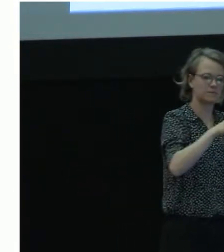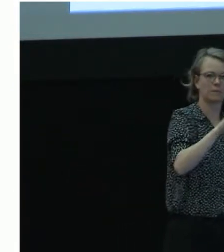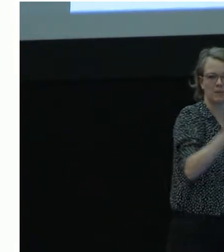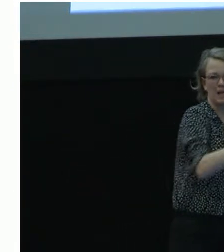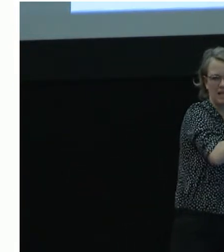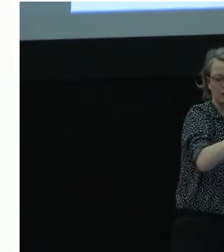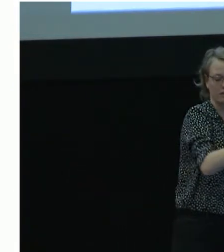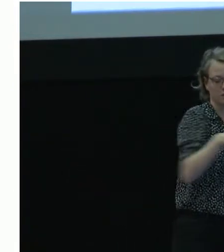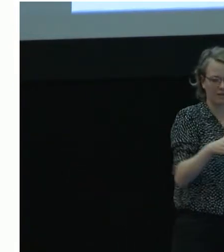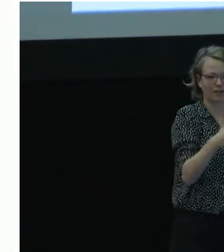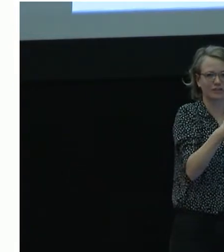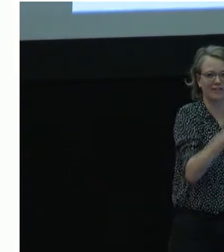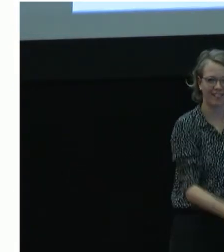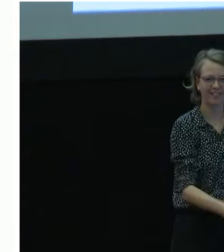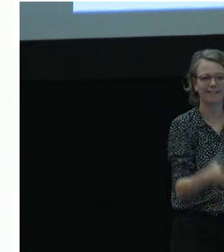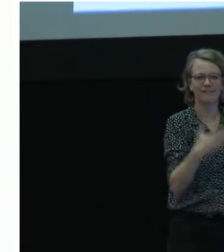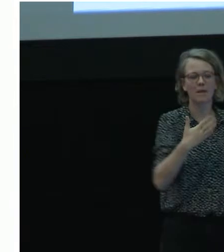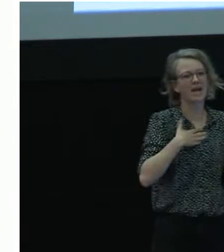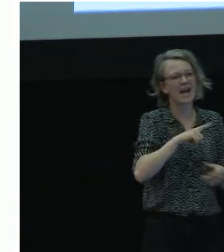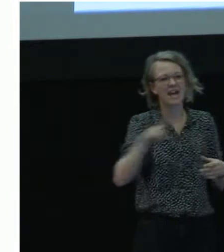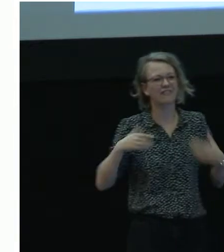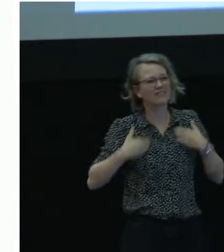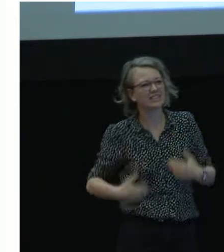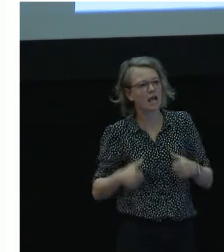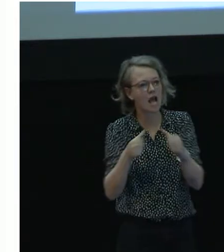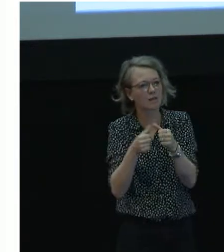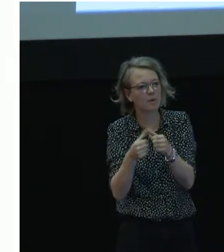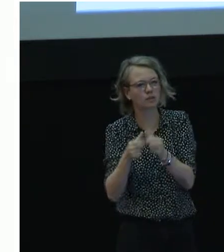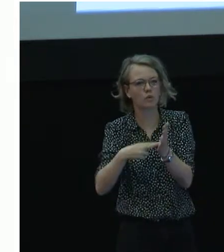The hearing society, and then there's the disability